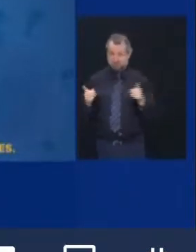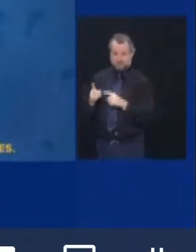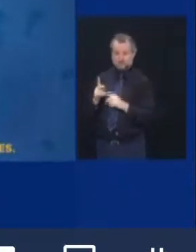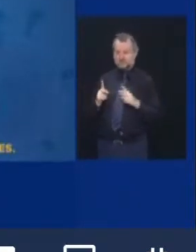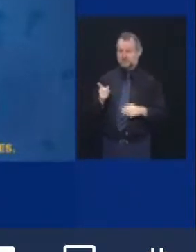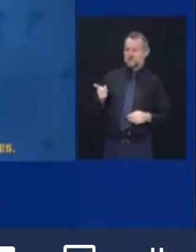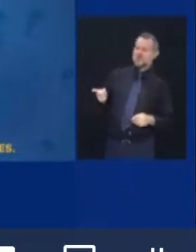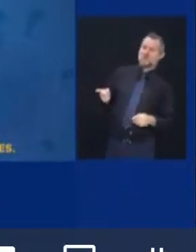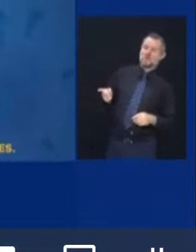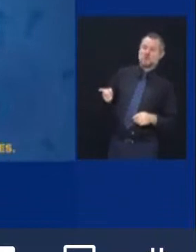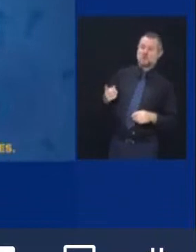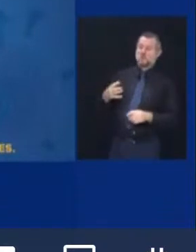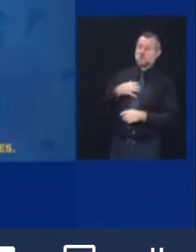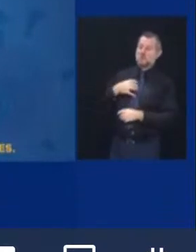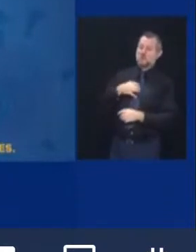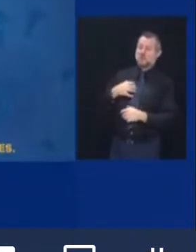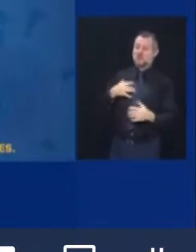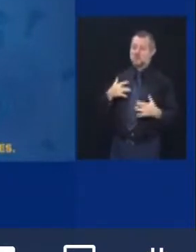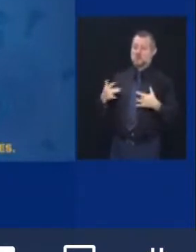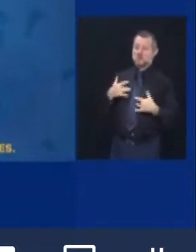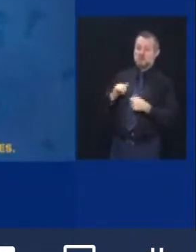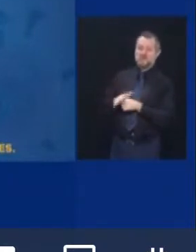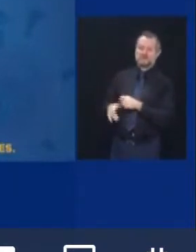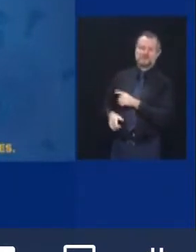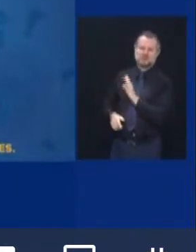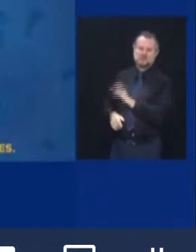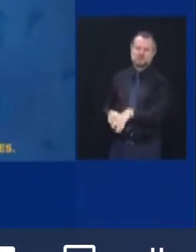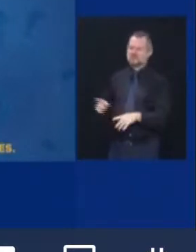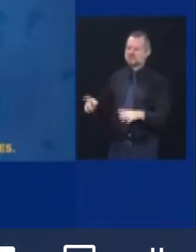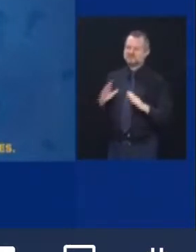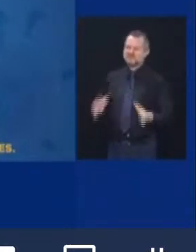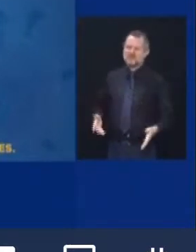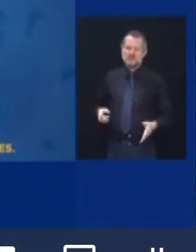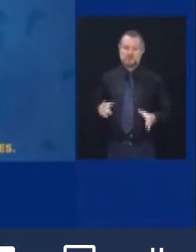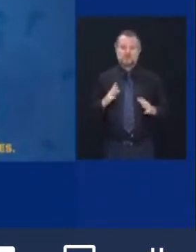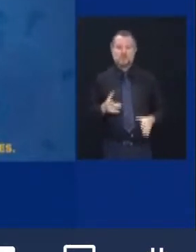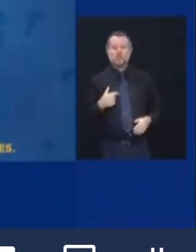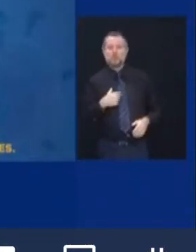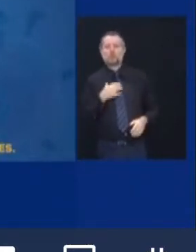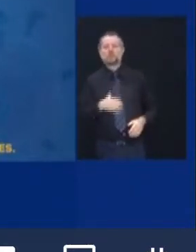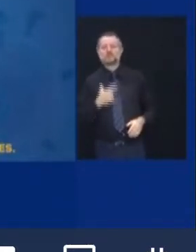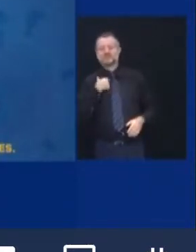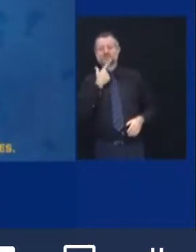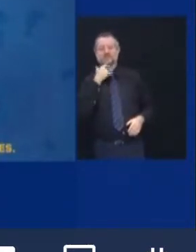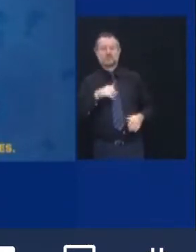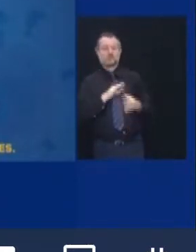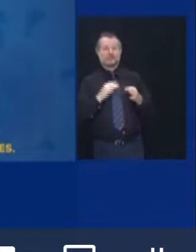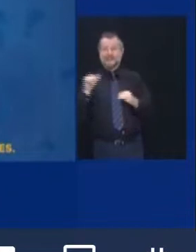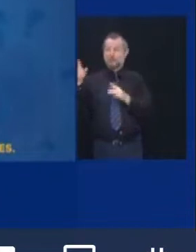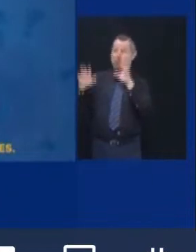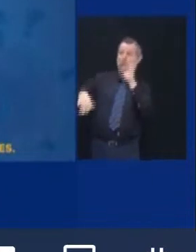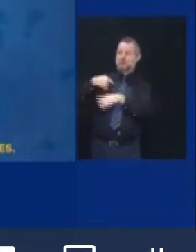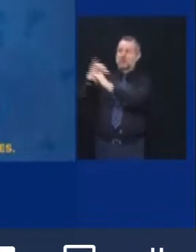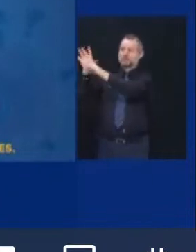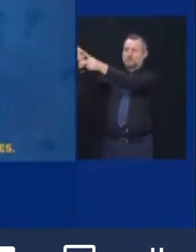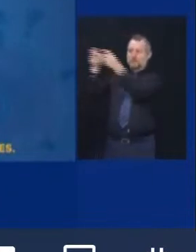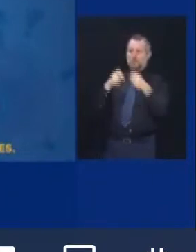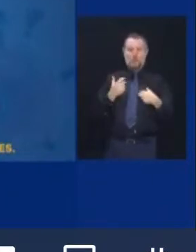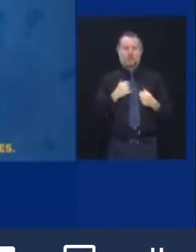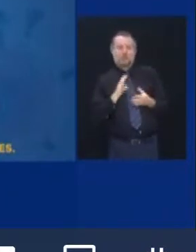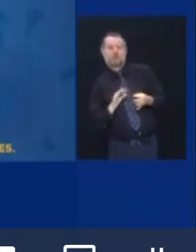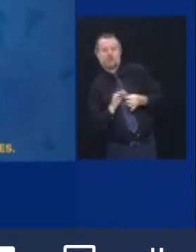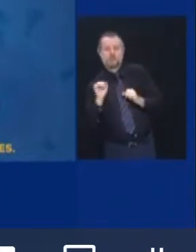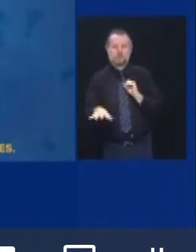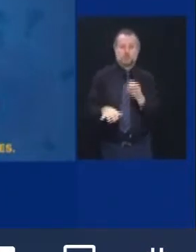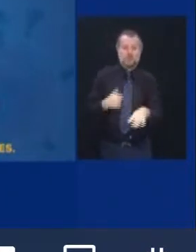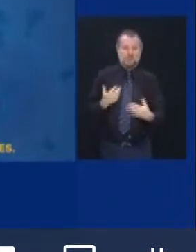whiners. Worry, worry, worry. Go ahead. I would love to be able to say that. I would love to. You